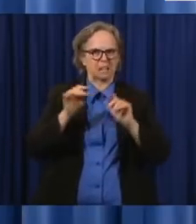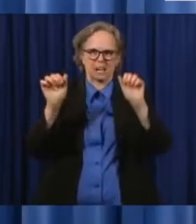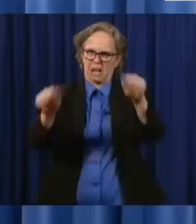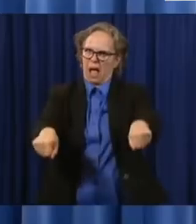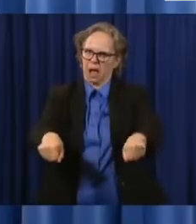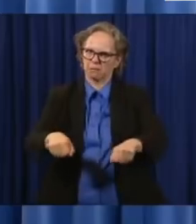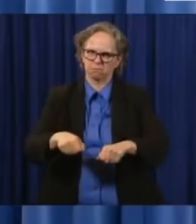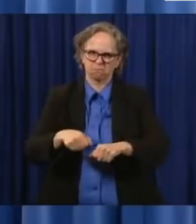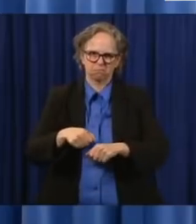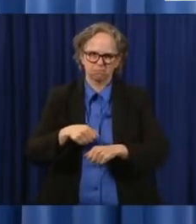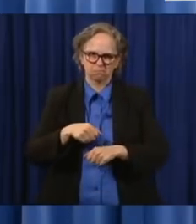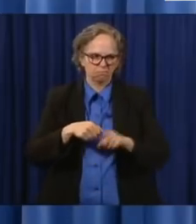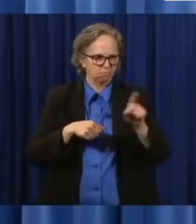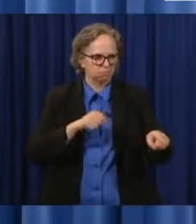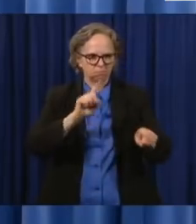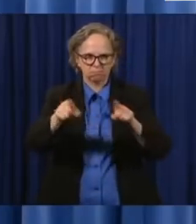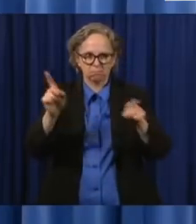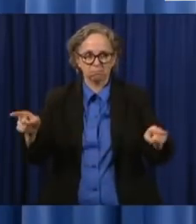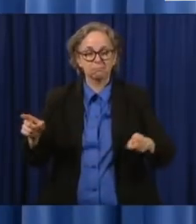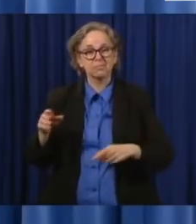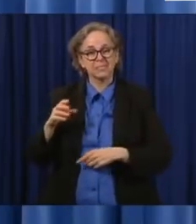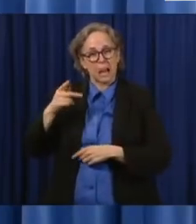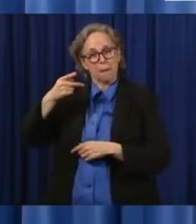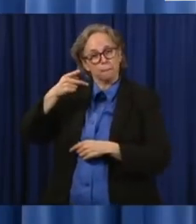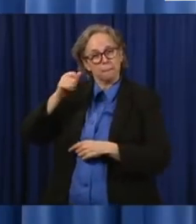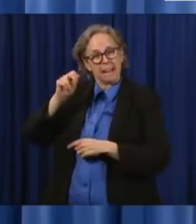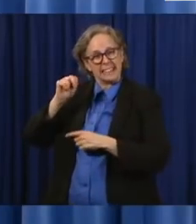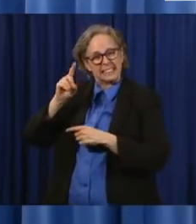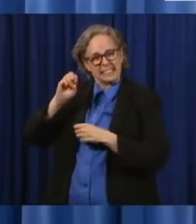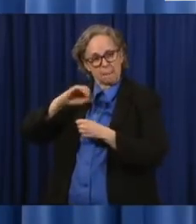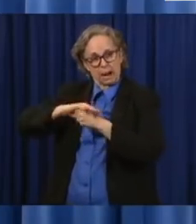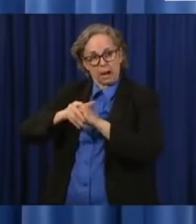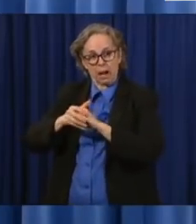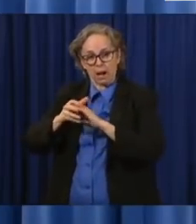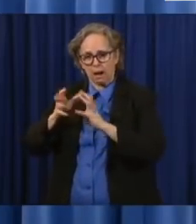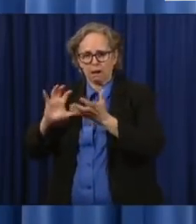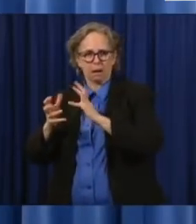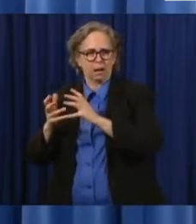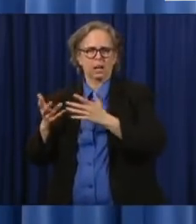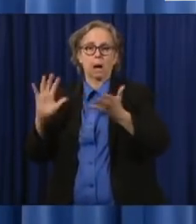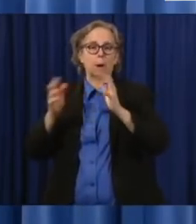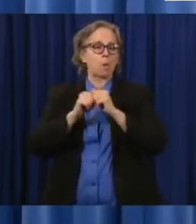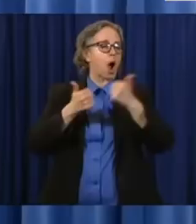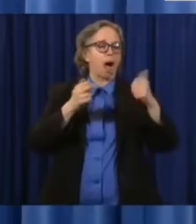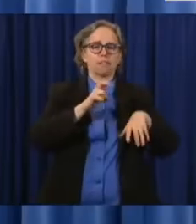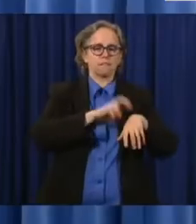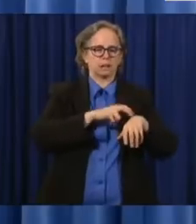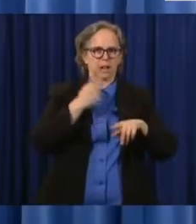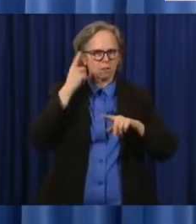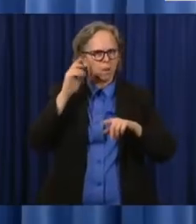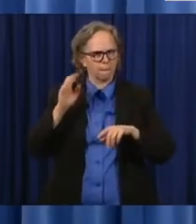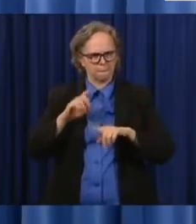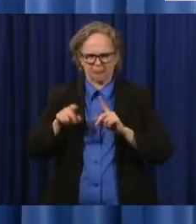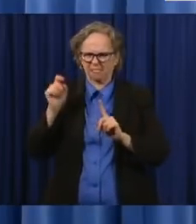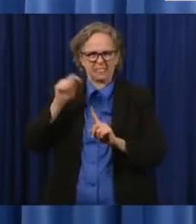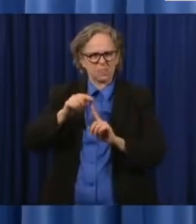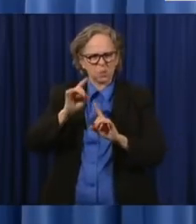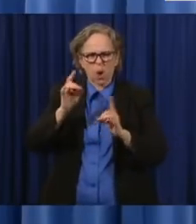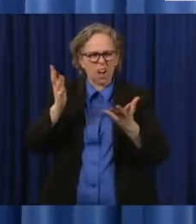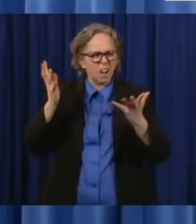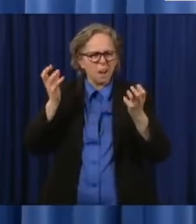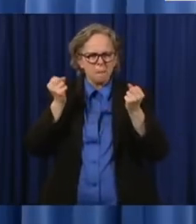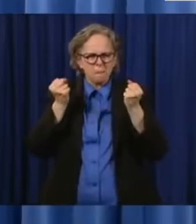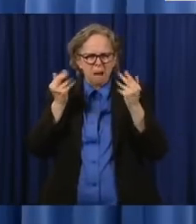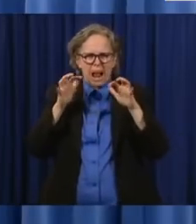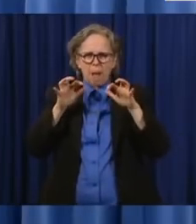pandemic compares to other viruses, but at least with this one, we got a lot of people out there who are not showing